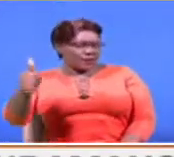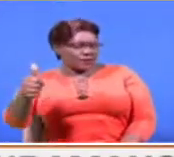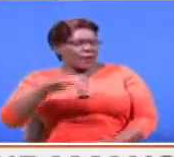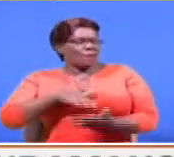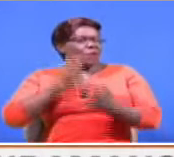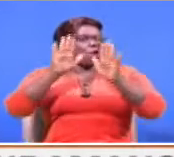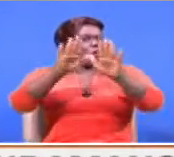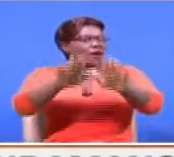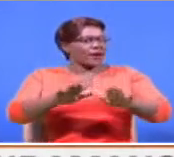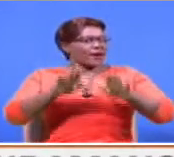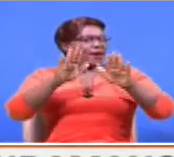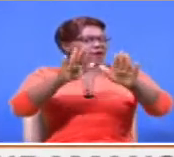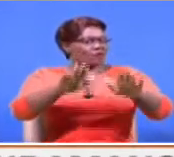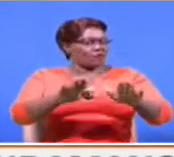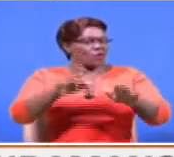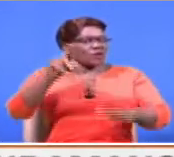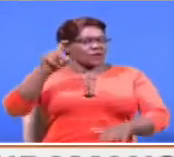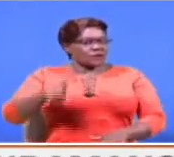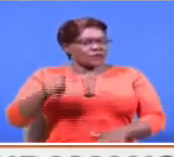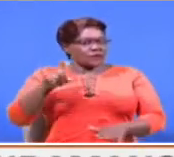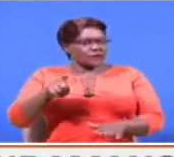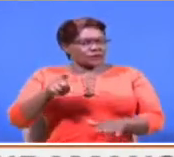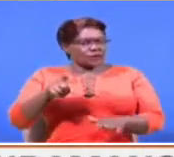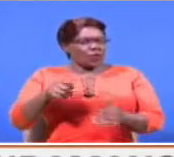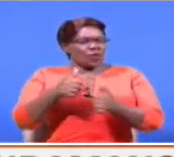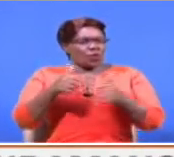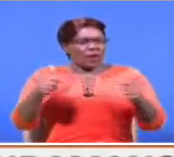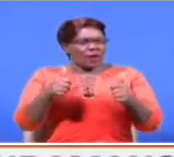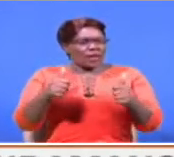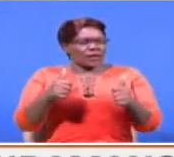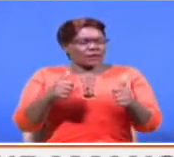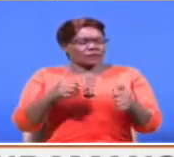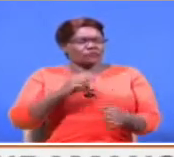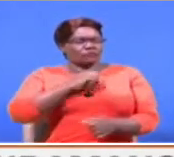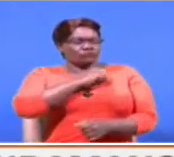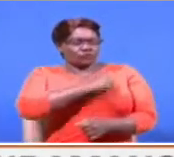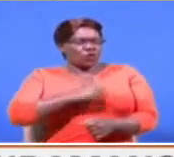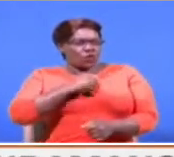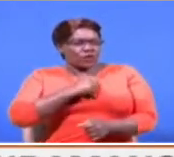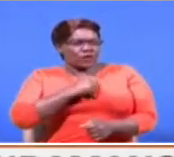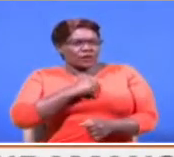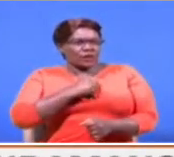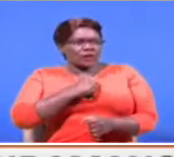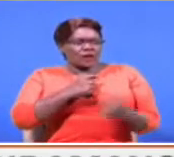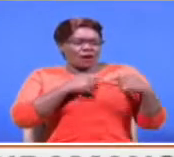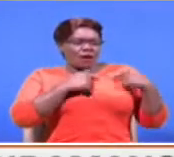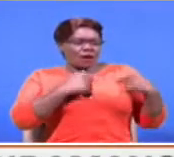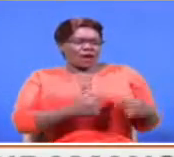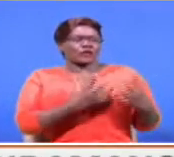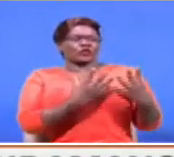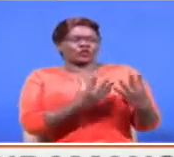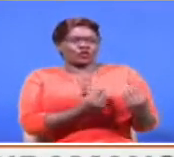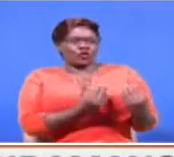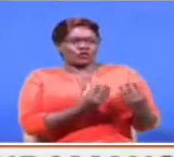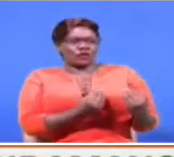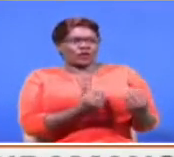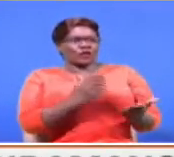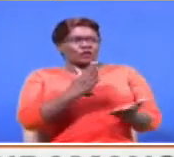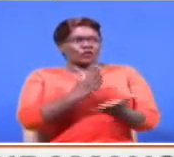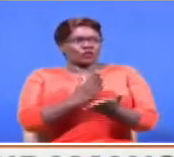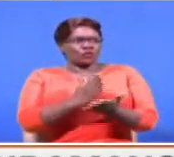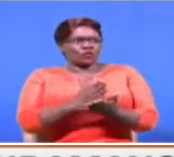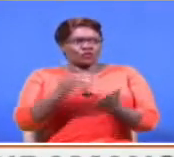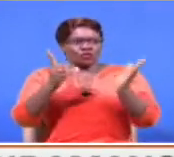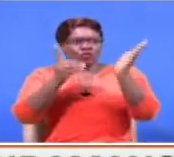more carefully. We need to tap into our wells of empathy. We need to soften our hearts. Yes, indeed, Dr.